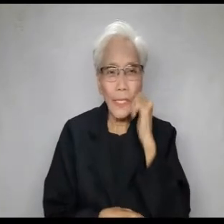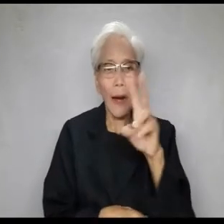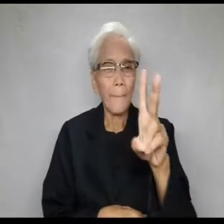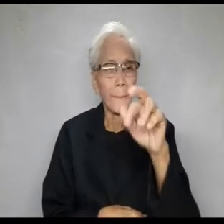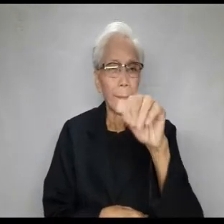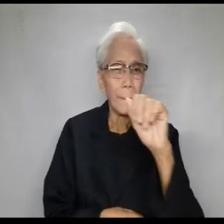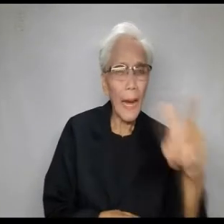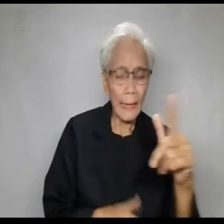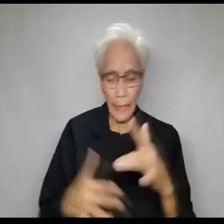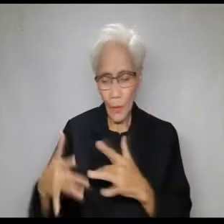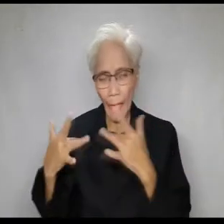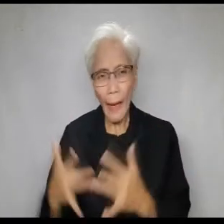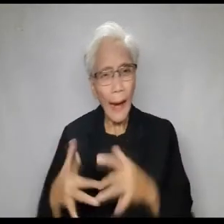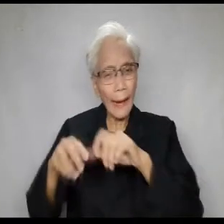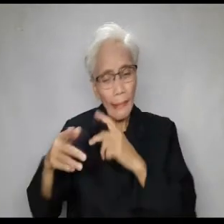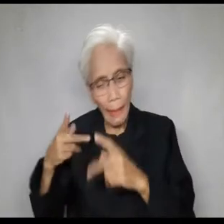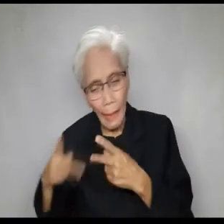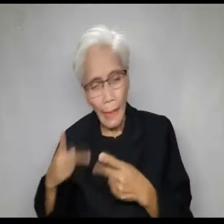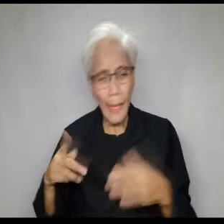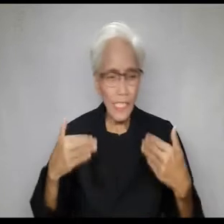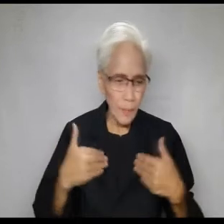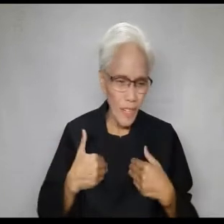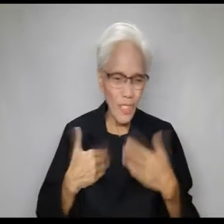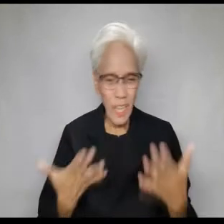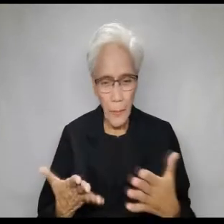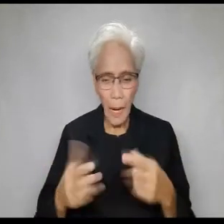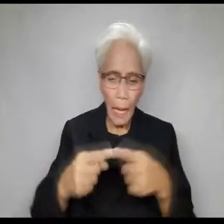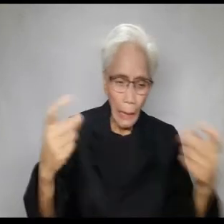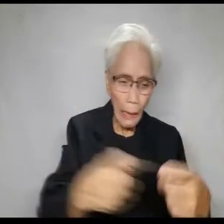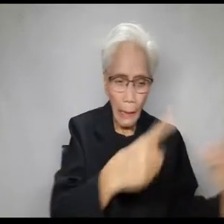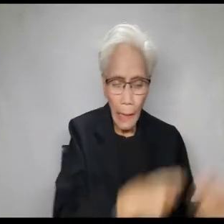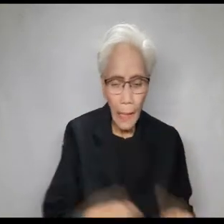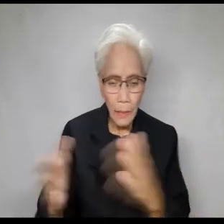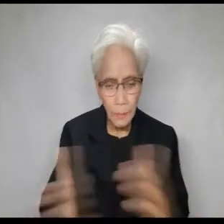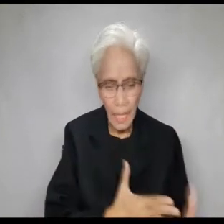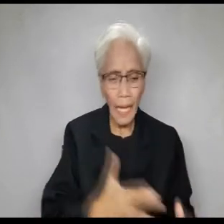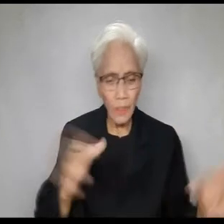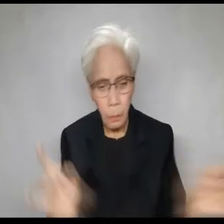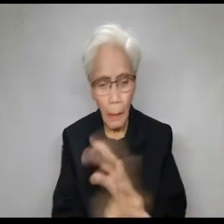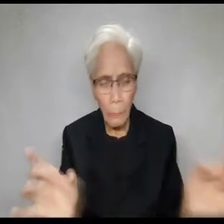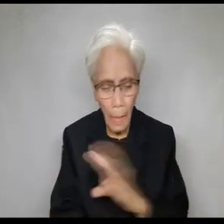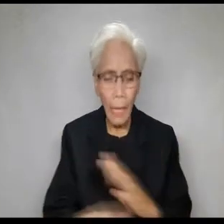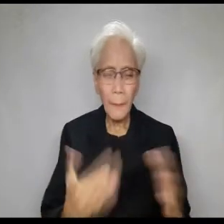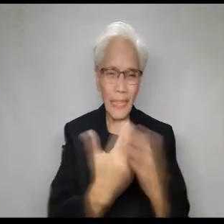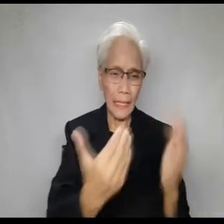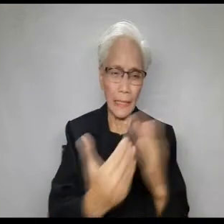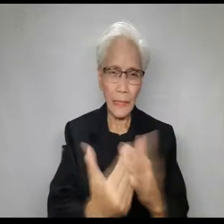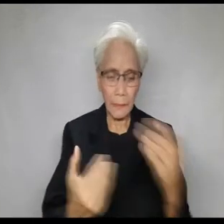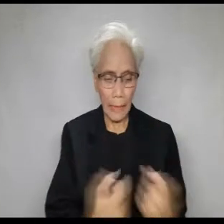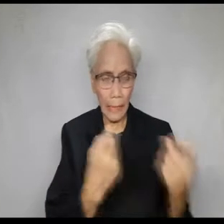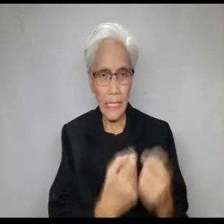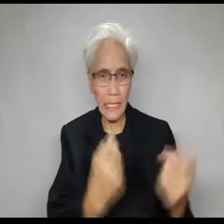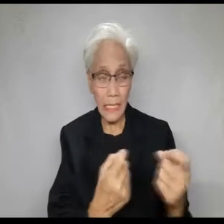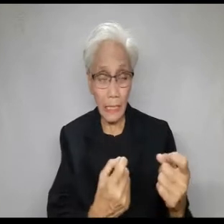Laging viral trending ang heartaches niya. Laging may kasamaan ng loob, balak gumanti, madaling